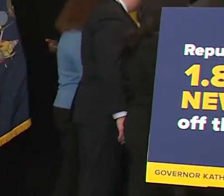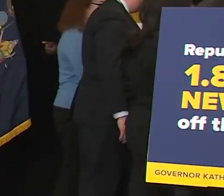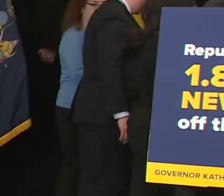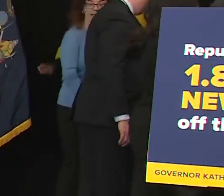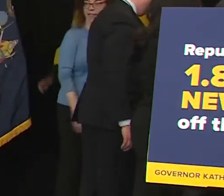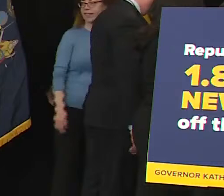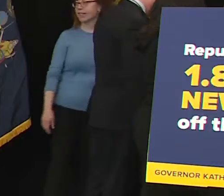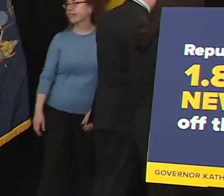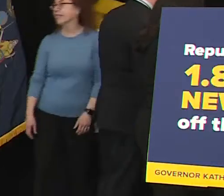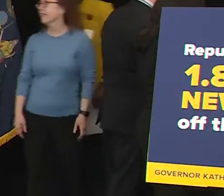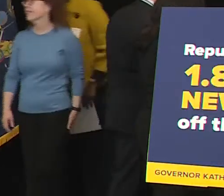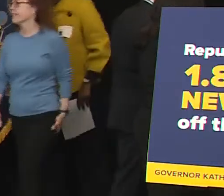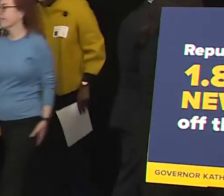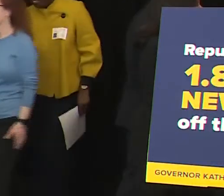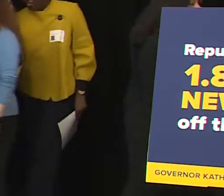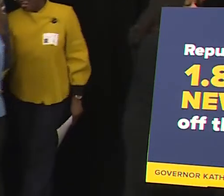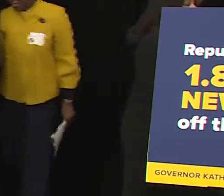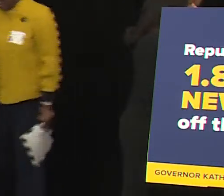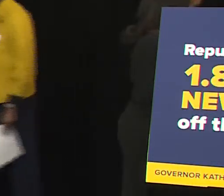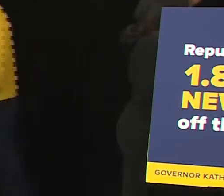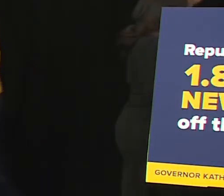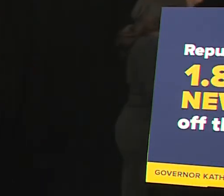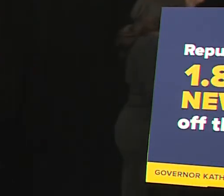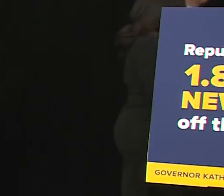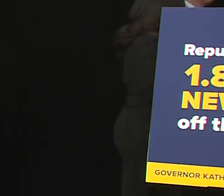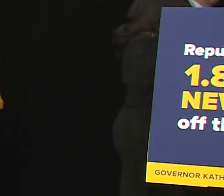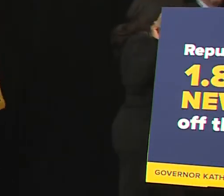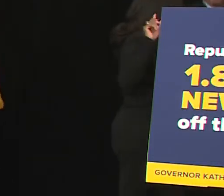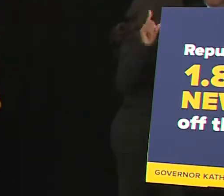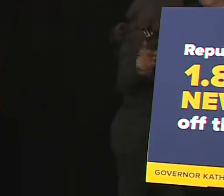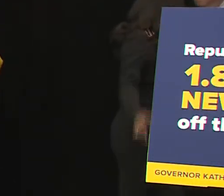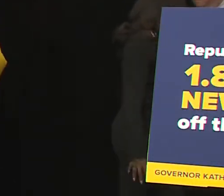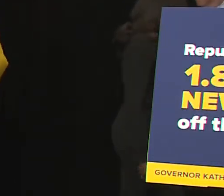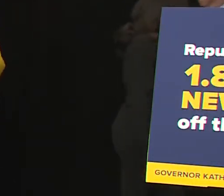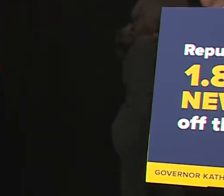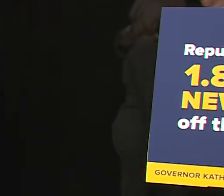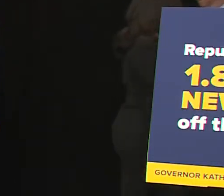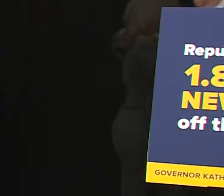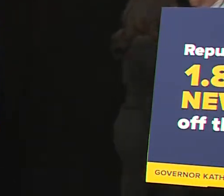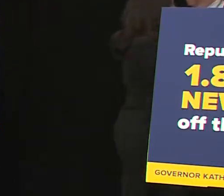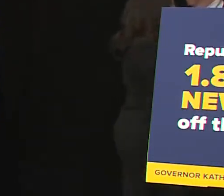shoots up through the stony ground. There's no room,